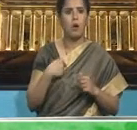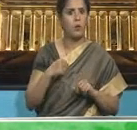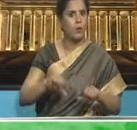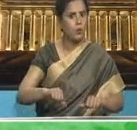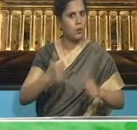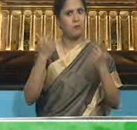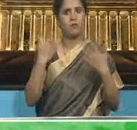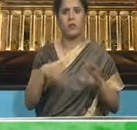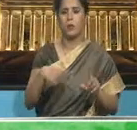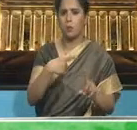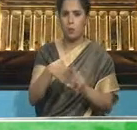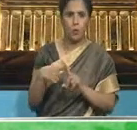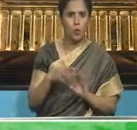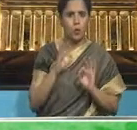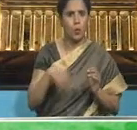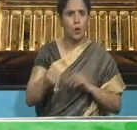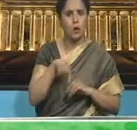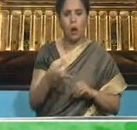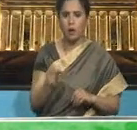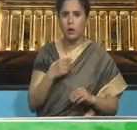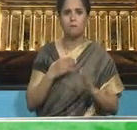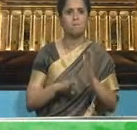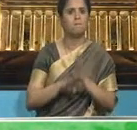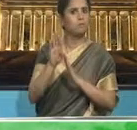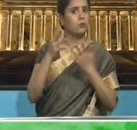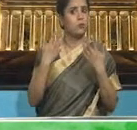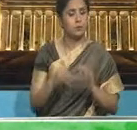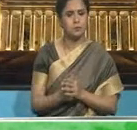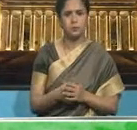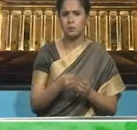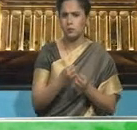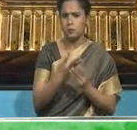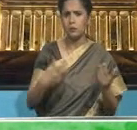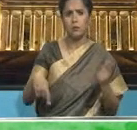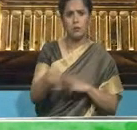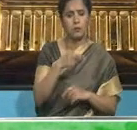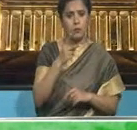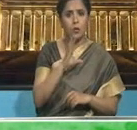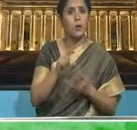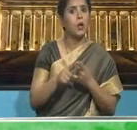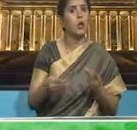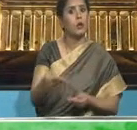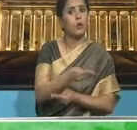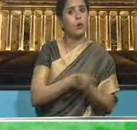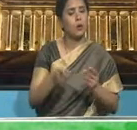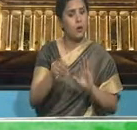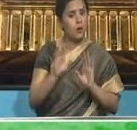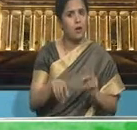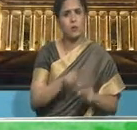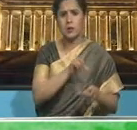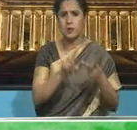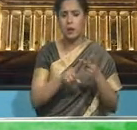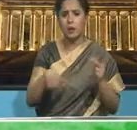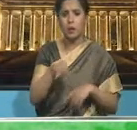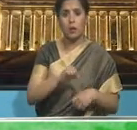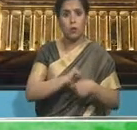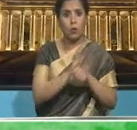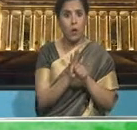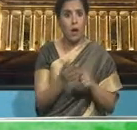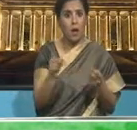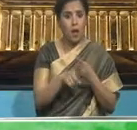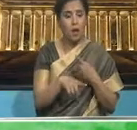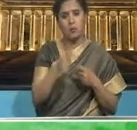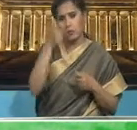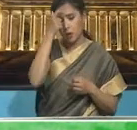downturn and resumed the growth saga. Most sectors of the economy have shaken off the pandemic